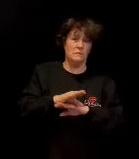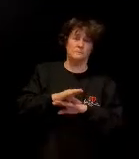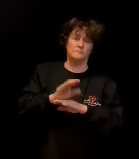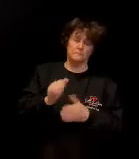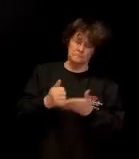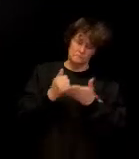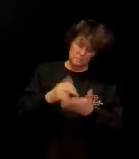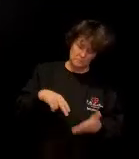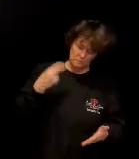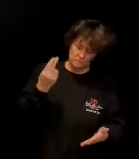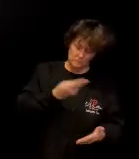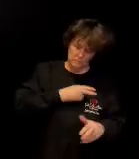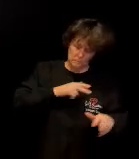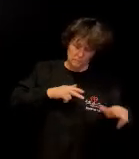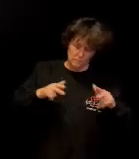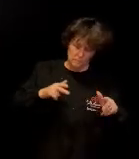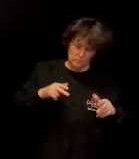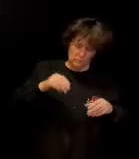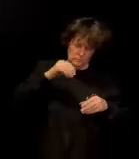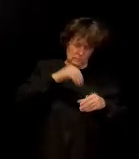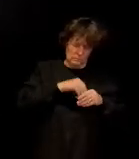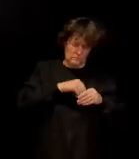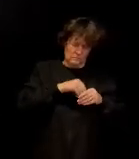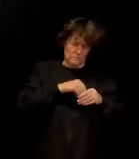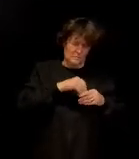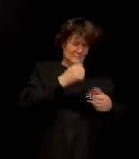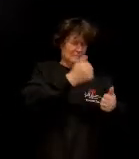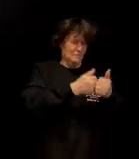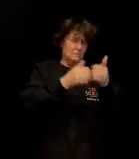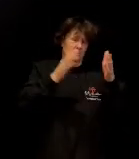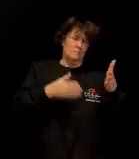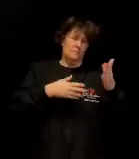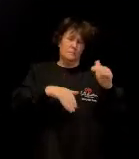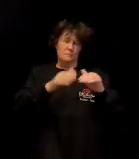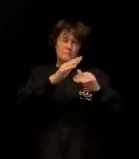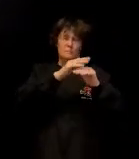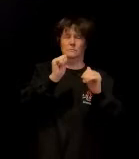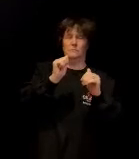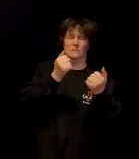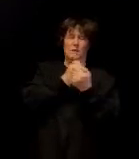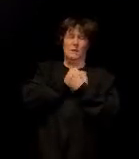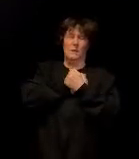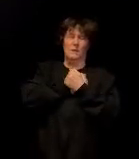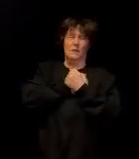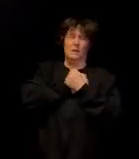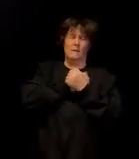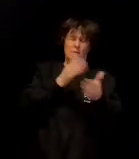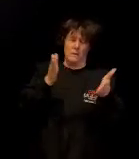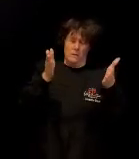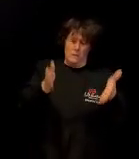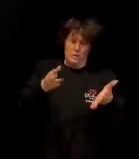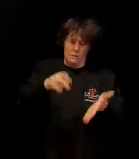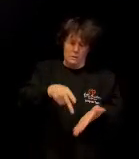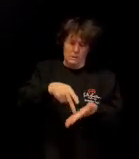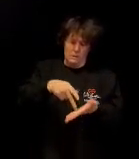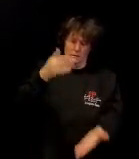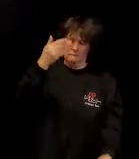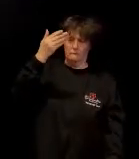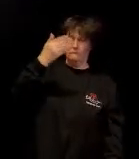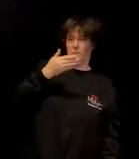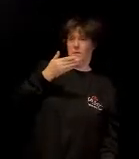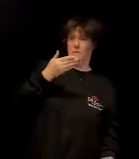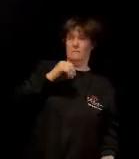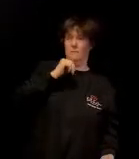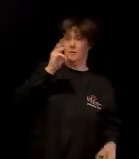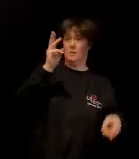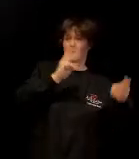help us to walk inside of our callings. Help us, Lord, to love the person right in front of us, Lord, and